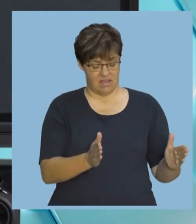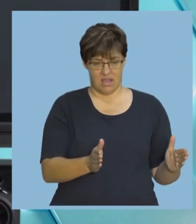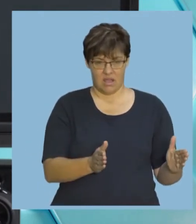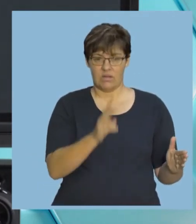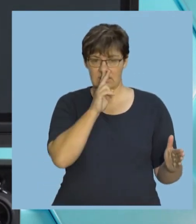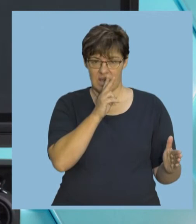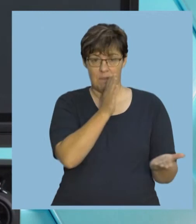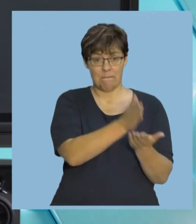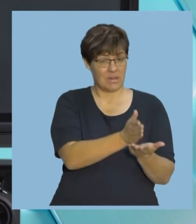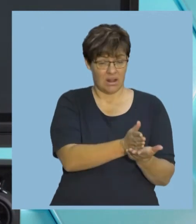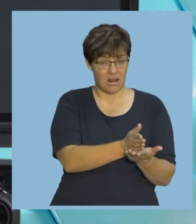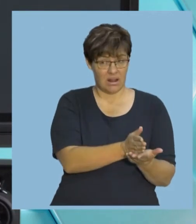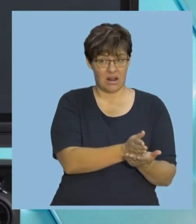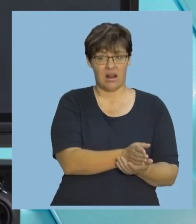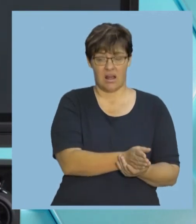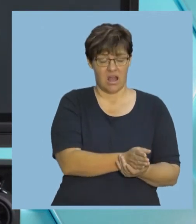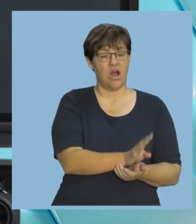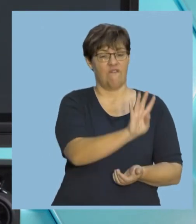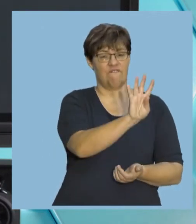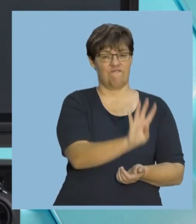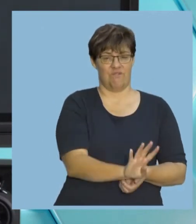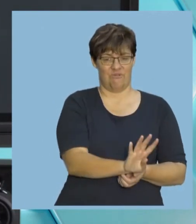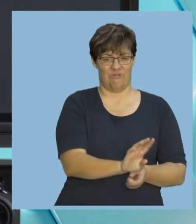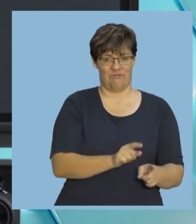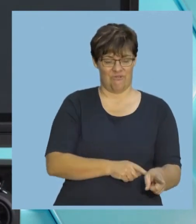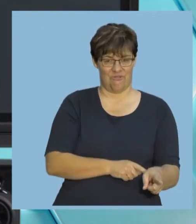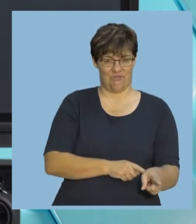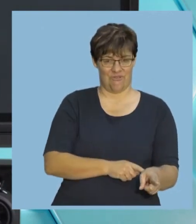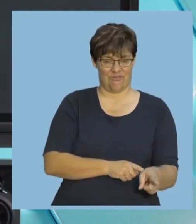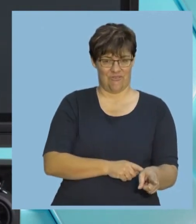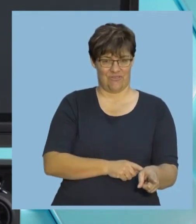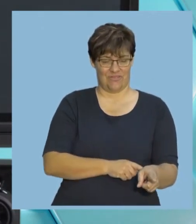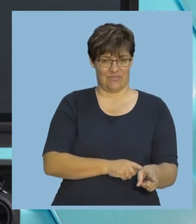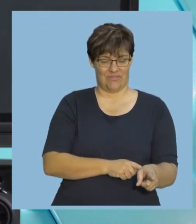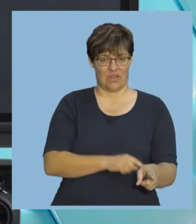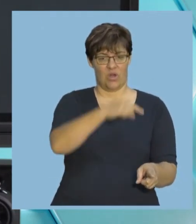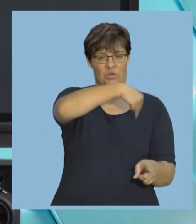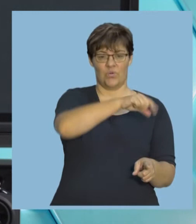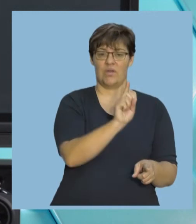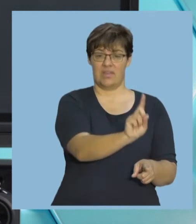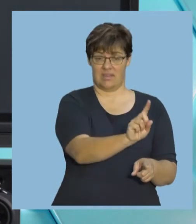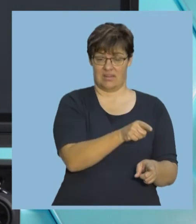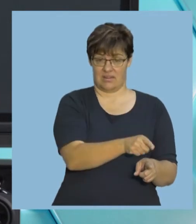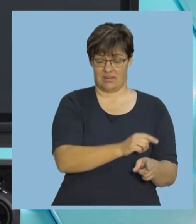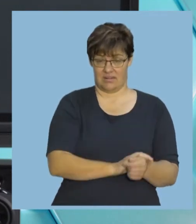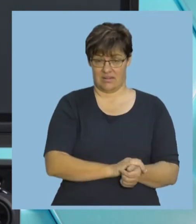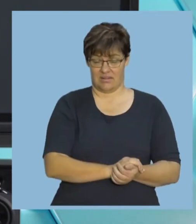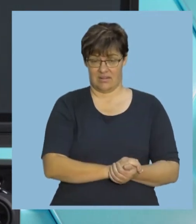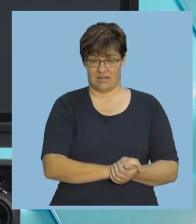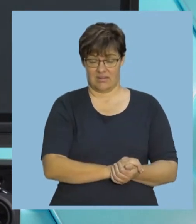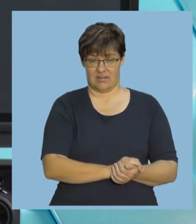see 4. Which is our lower quartile, okay, or